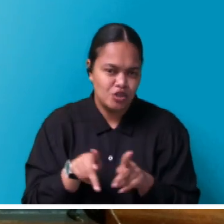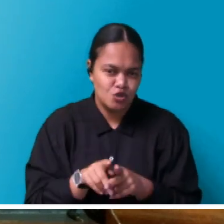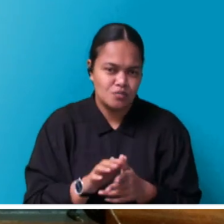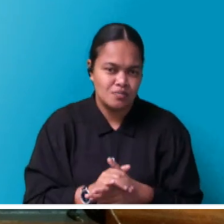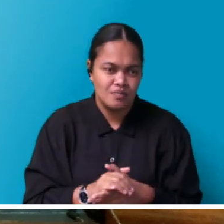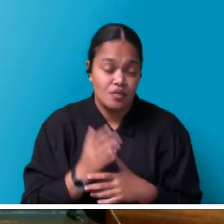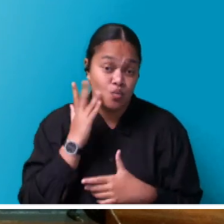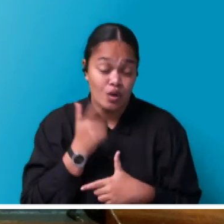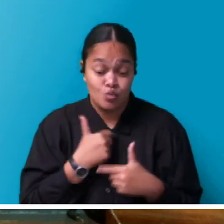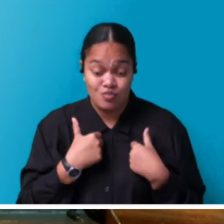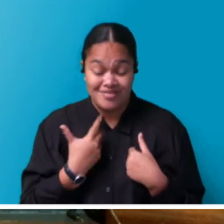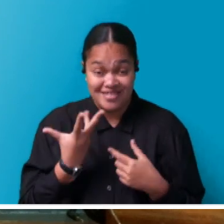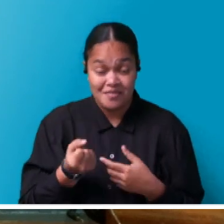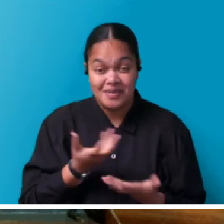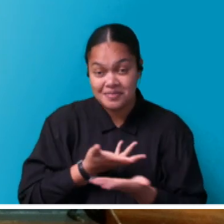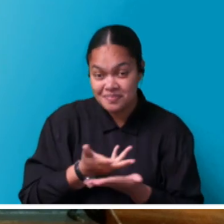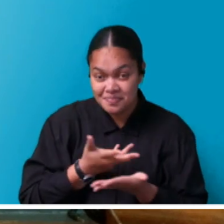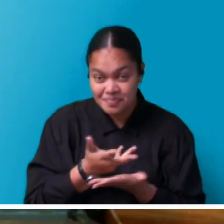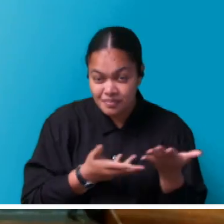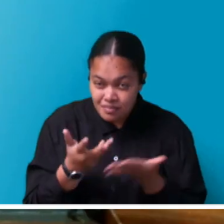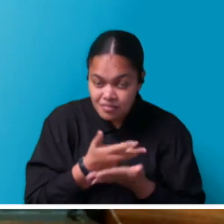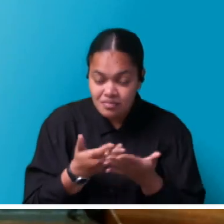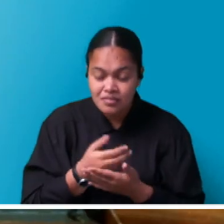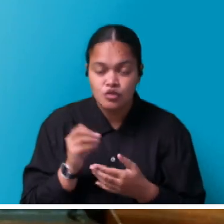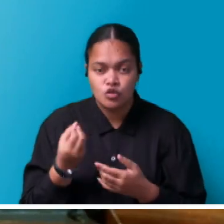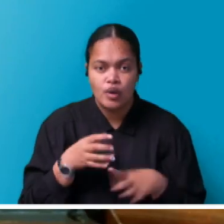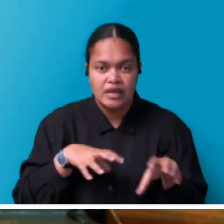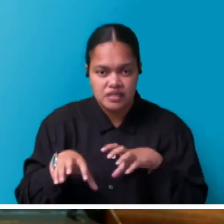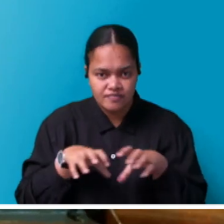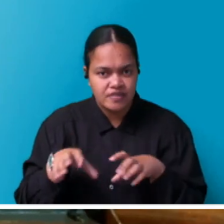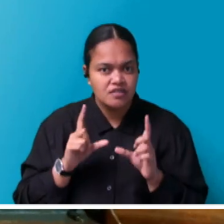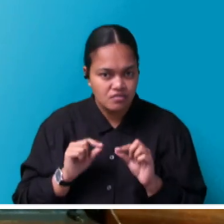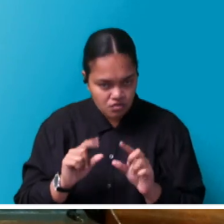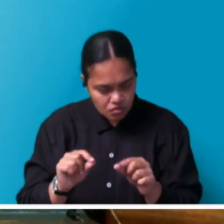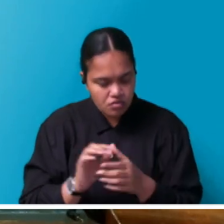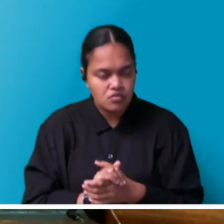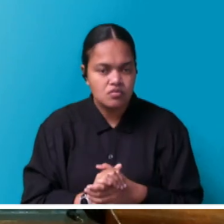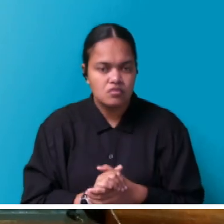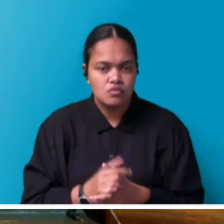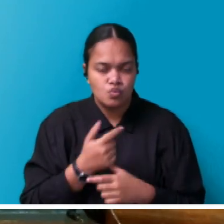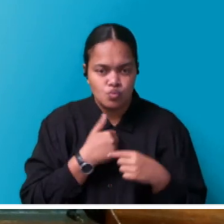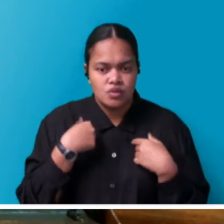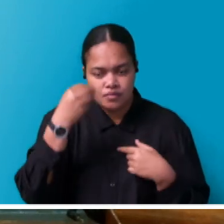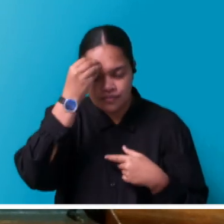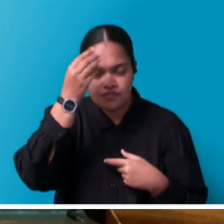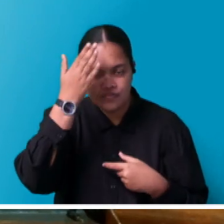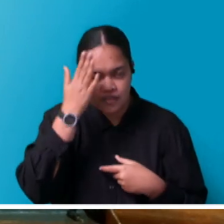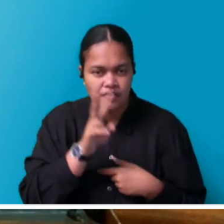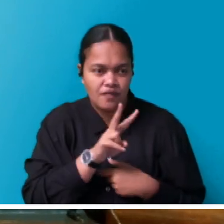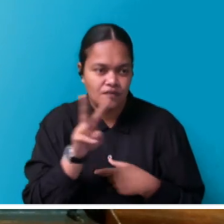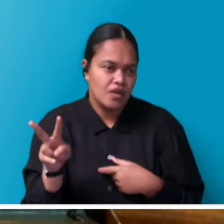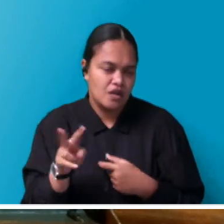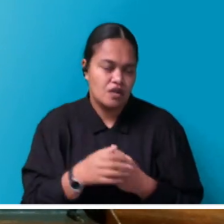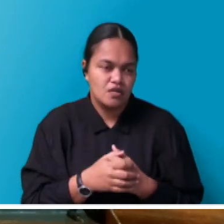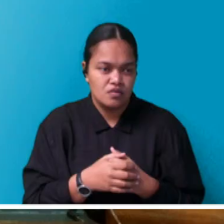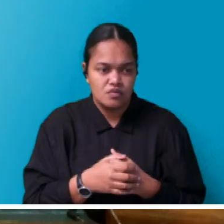While we are having these discussions, there are marketing activities occurring because we recognize their value and potential, not just in tourism